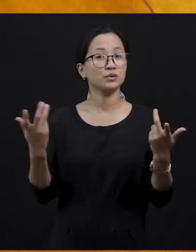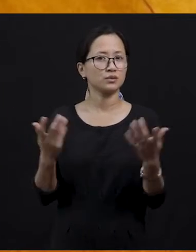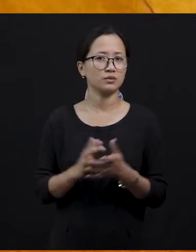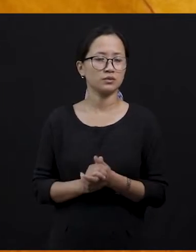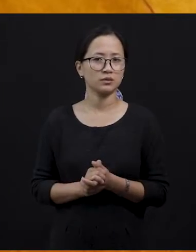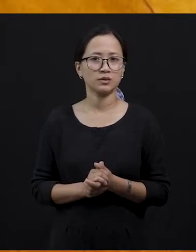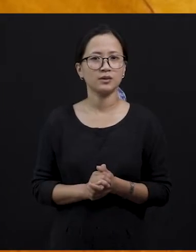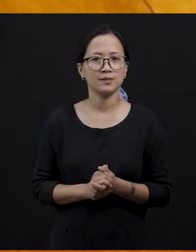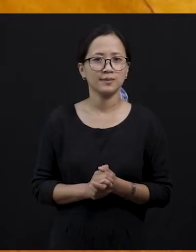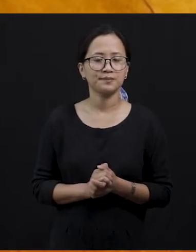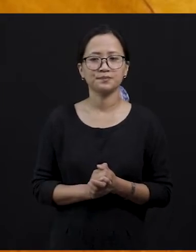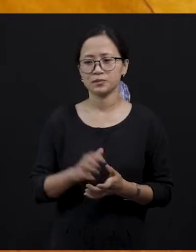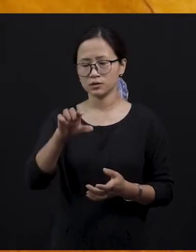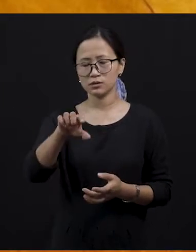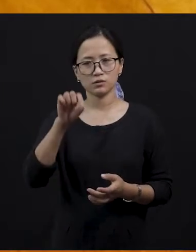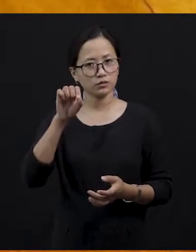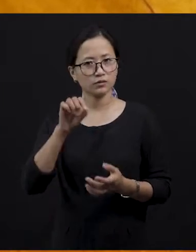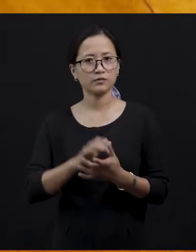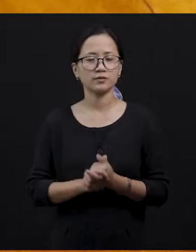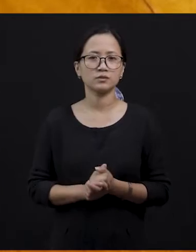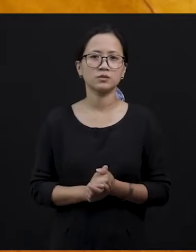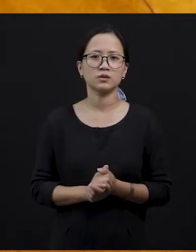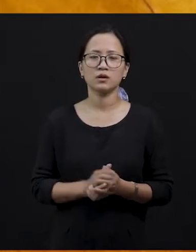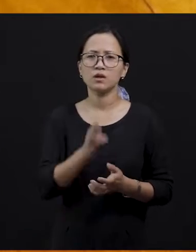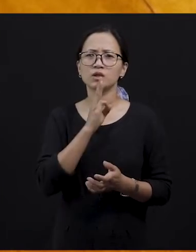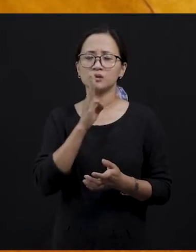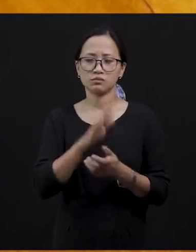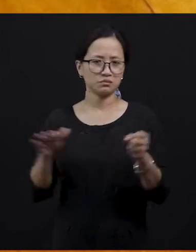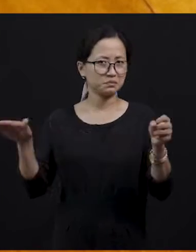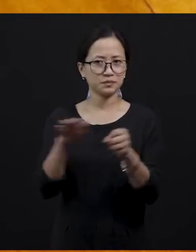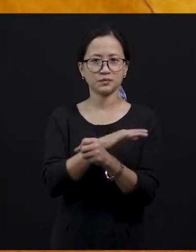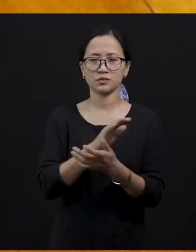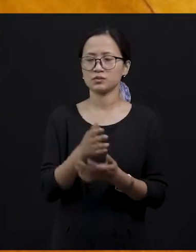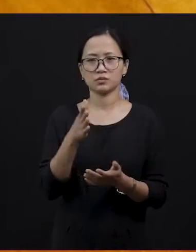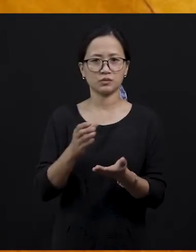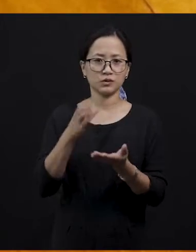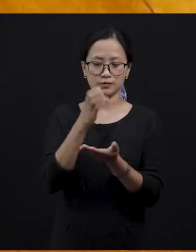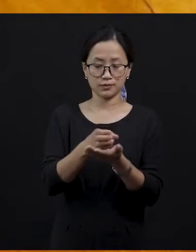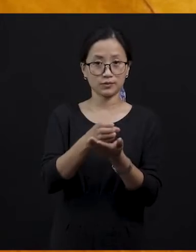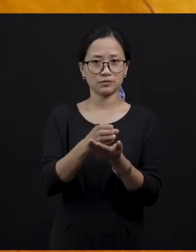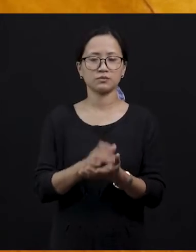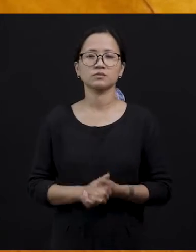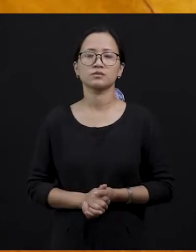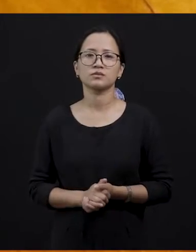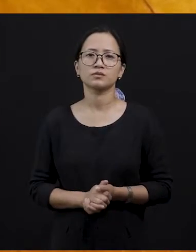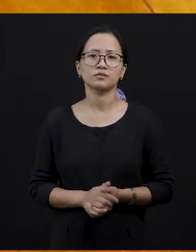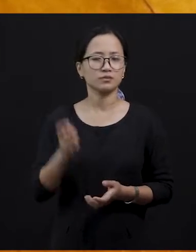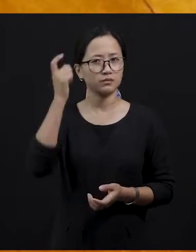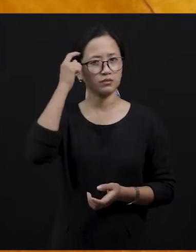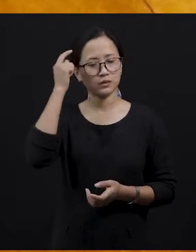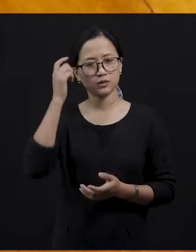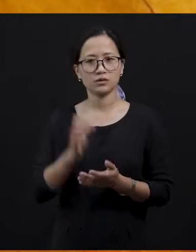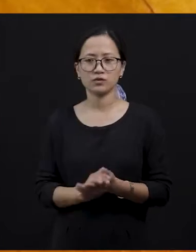happen? What will happen? You will find that, the water does not fill up the glass. Okay, we might think that if we put